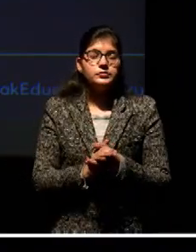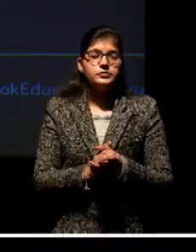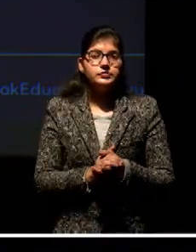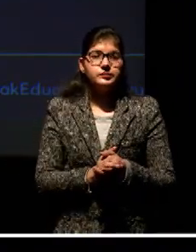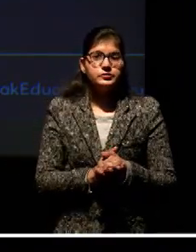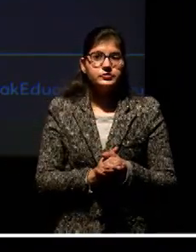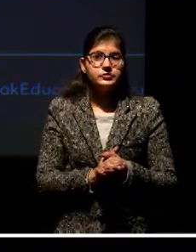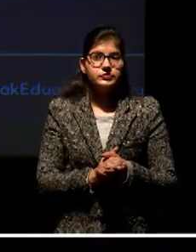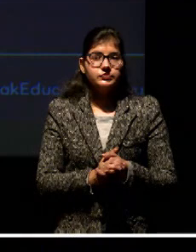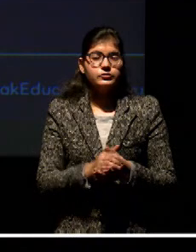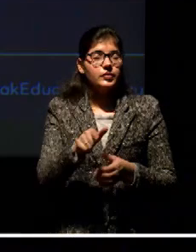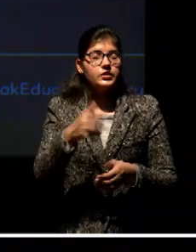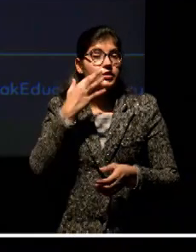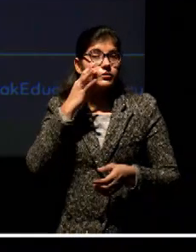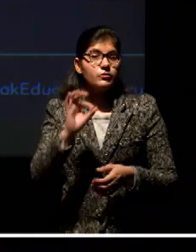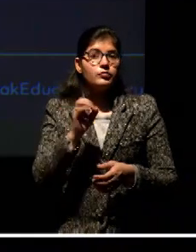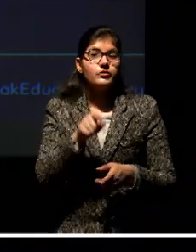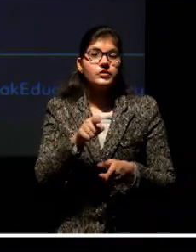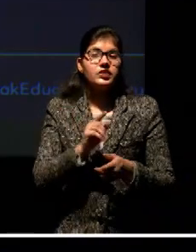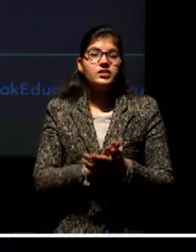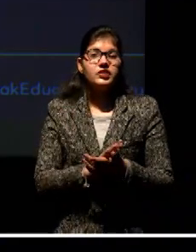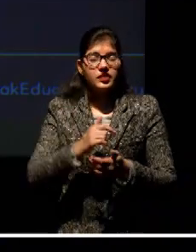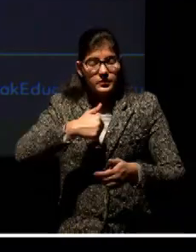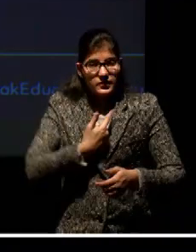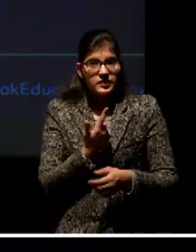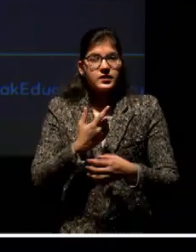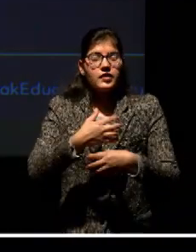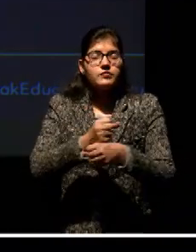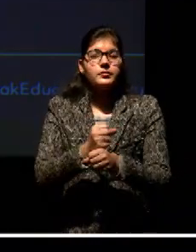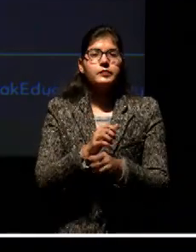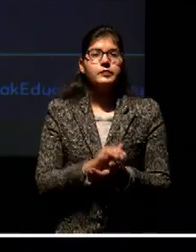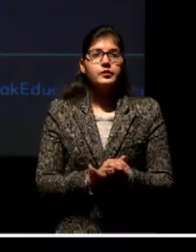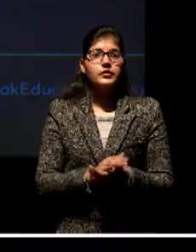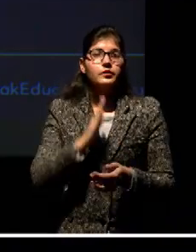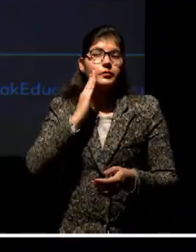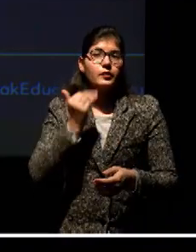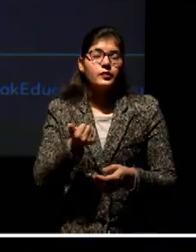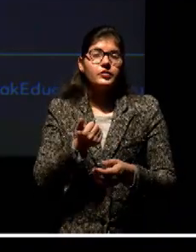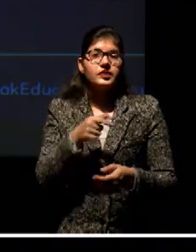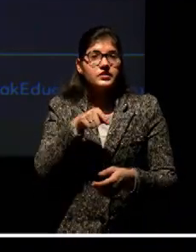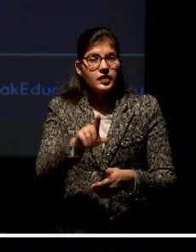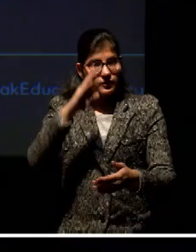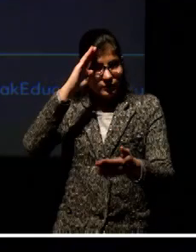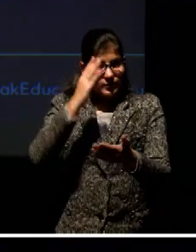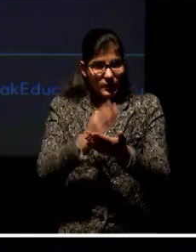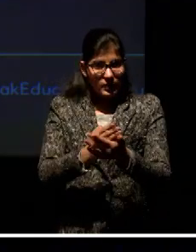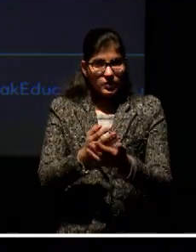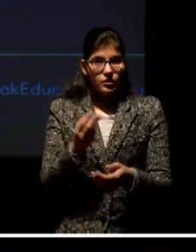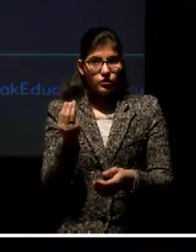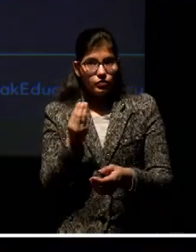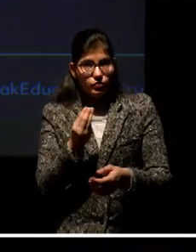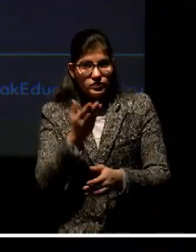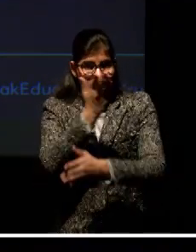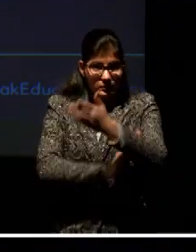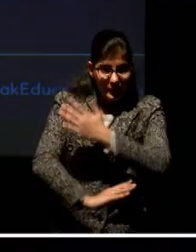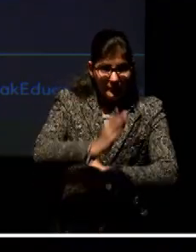talented. And it's very important that we create that avenue, because while there could be limitations that disability brings, there would